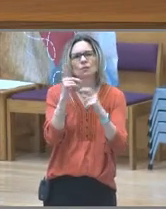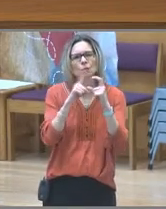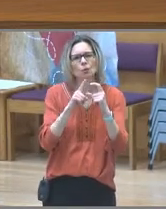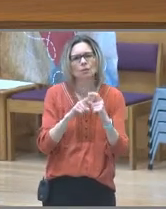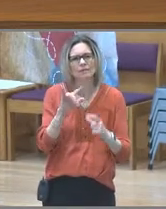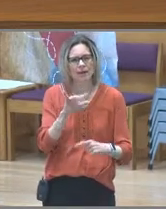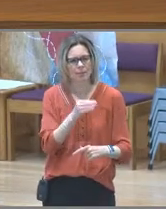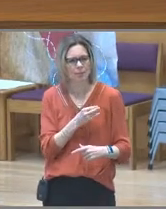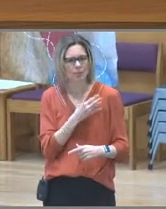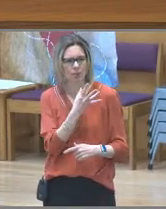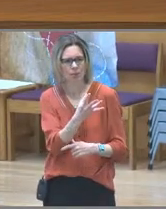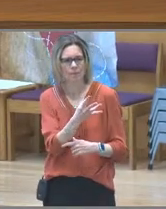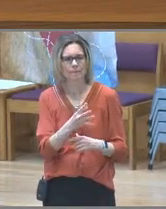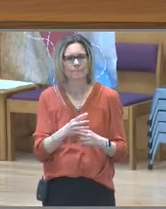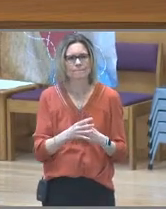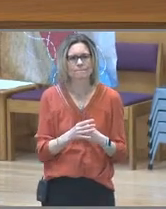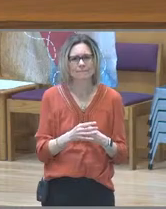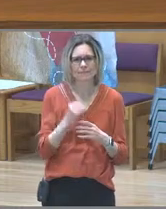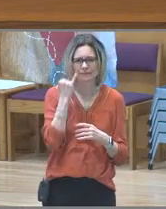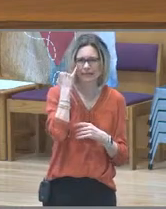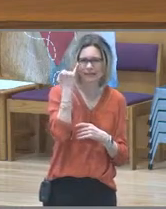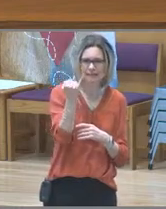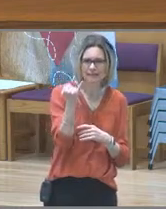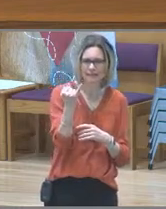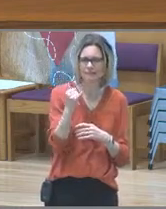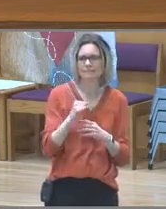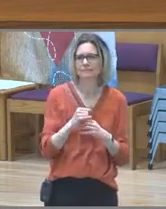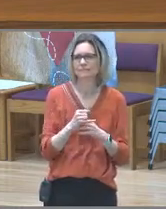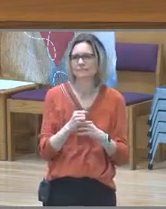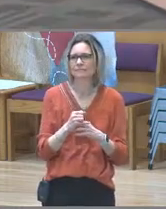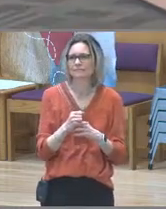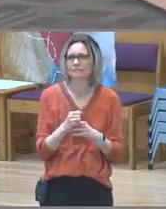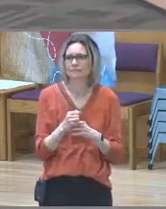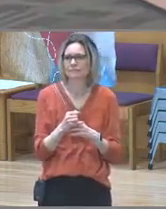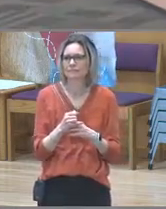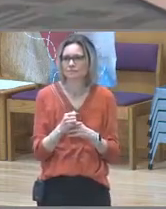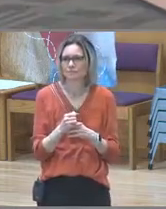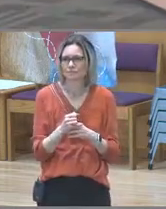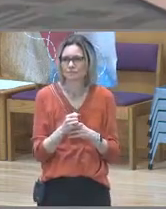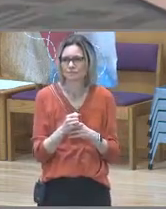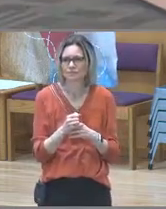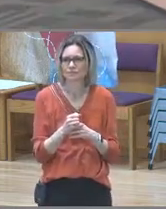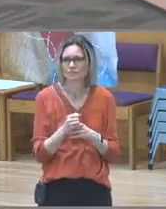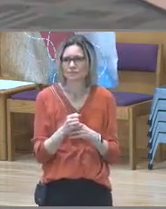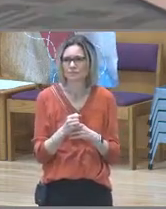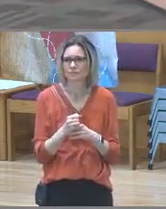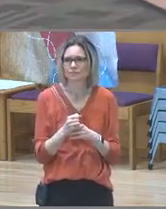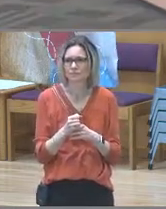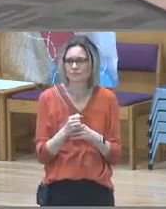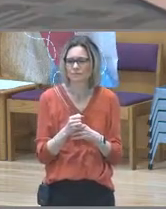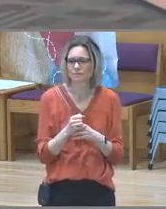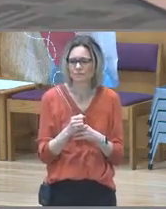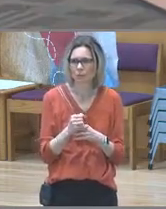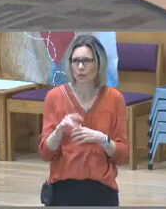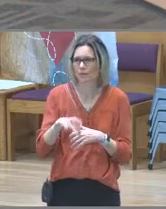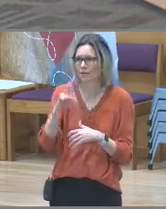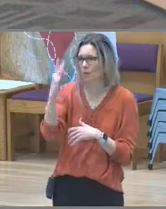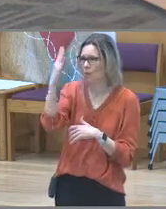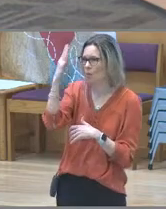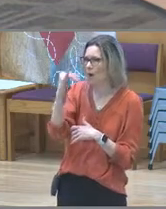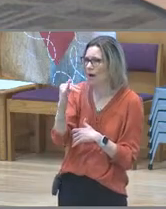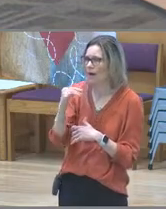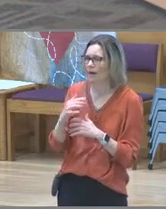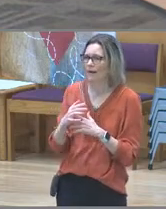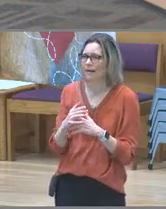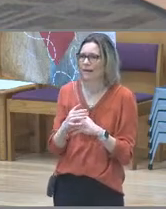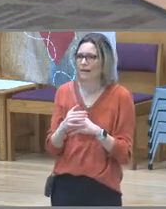this poem to give you an idea what he was inviting us and where I find why the force that